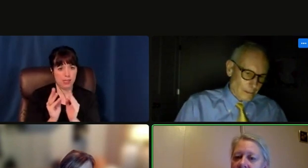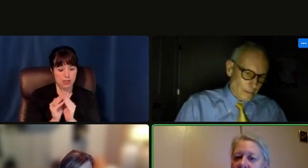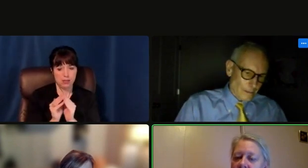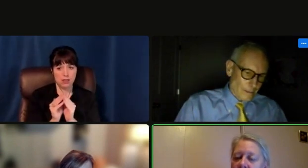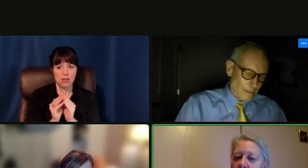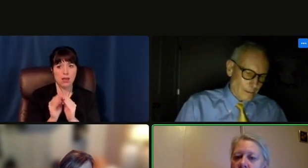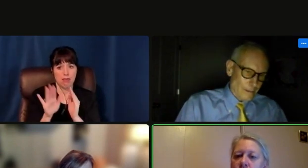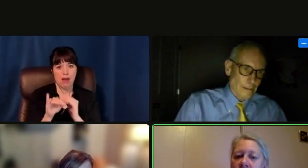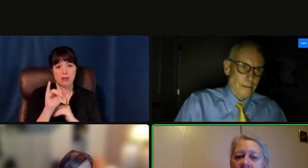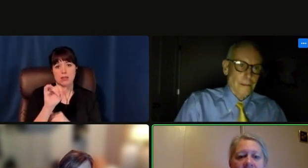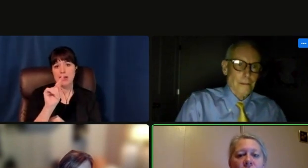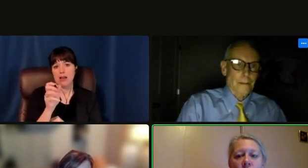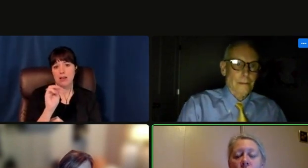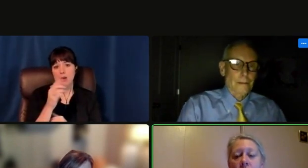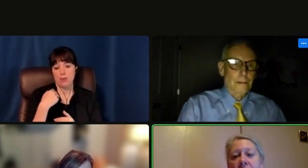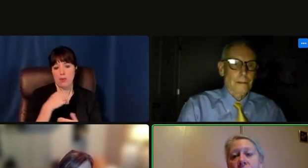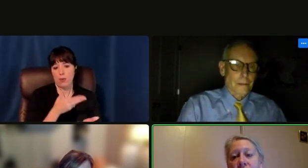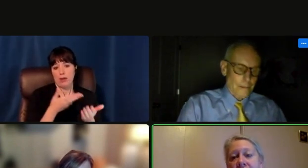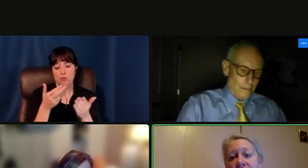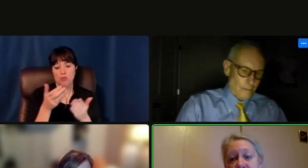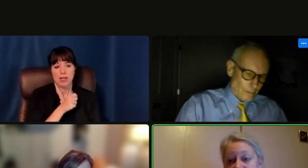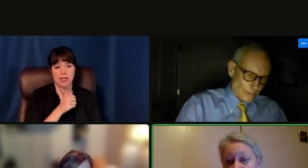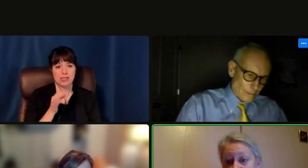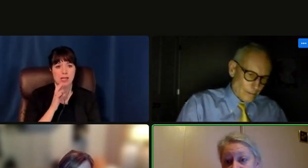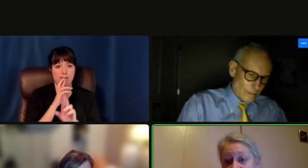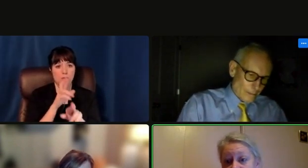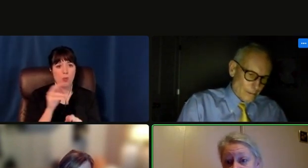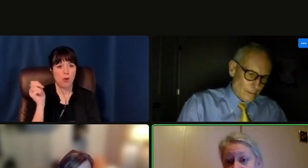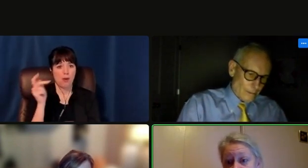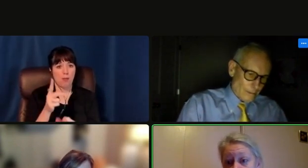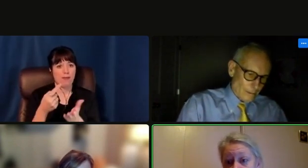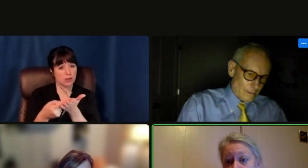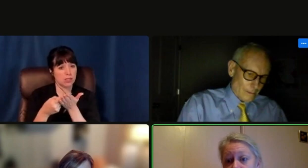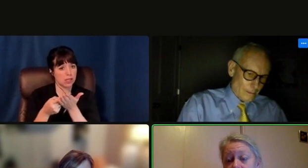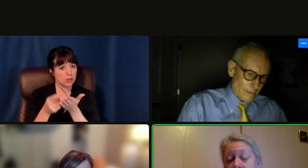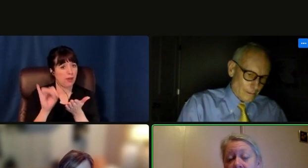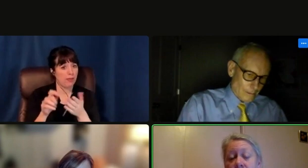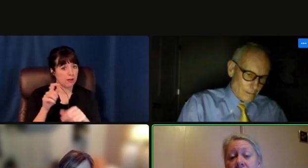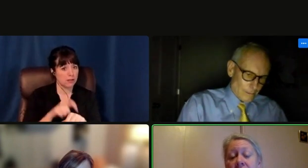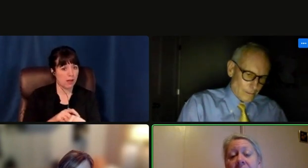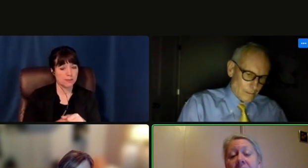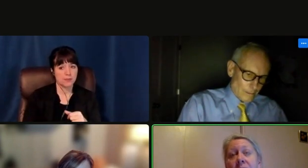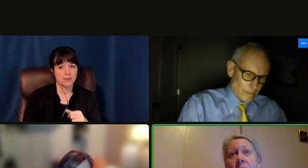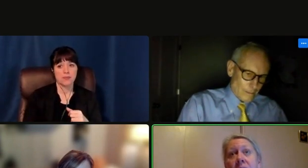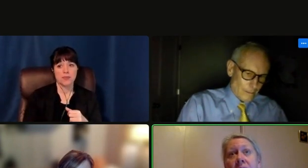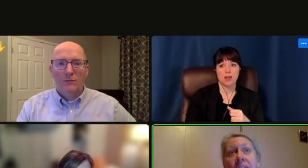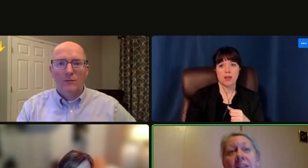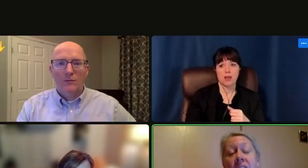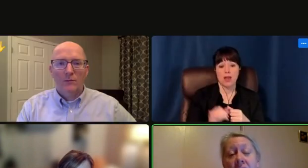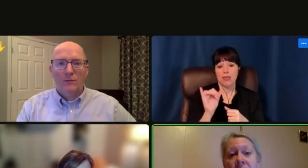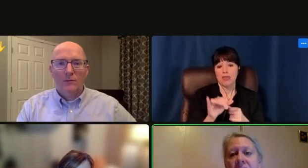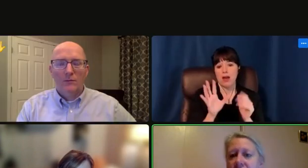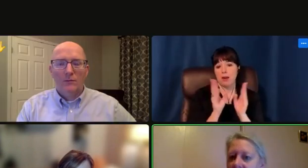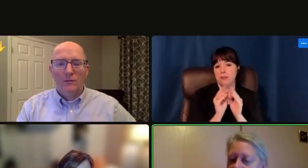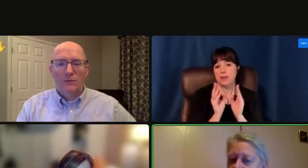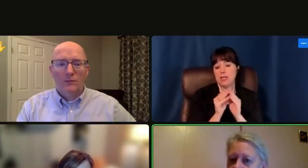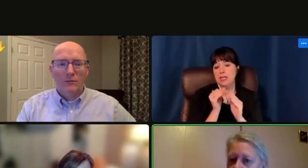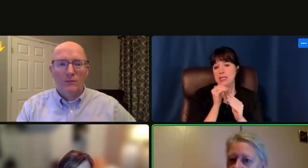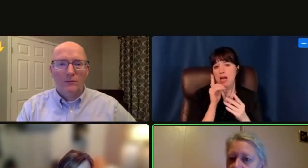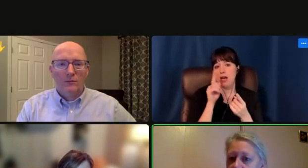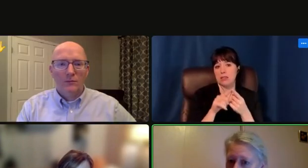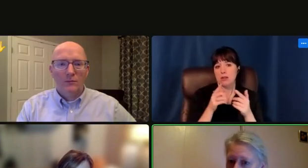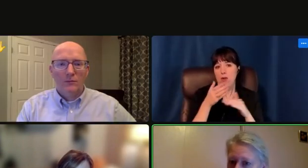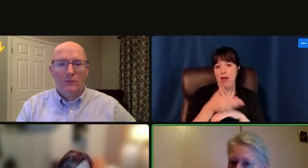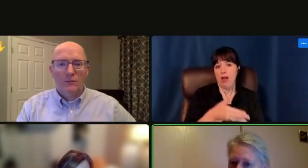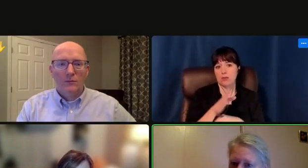an item that we could bring a staff report back for discussion at that time. That meeting is not until after